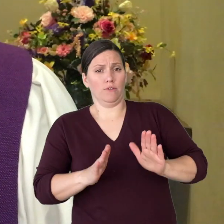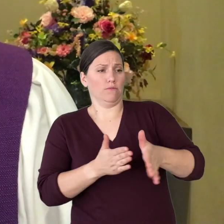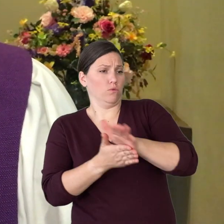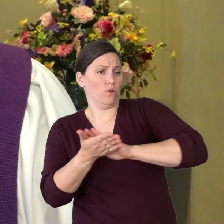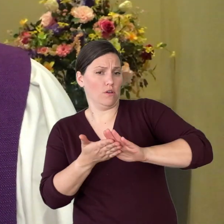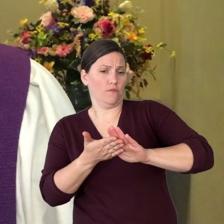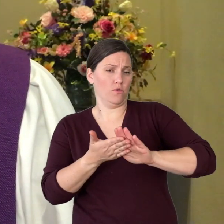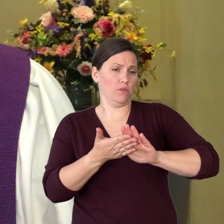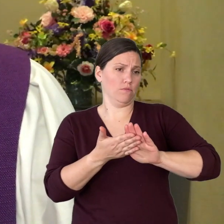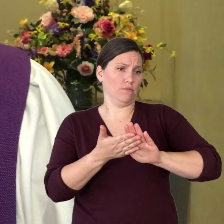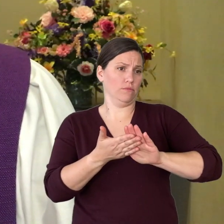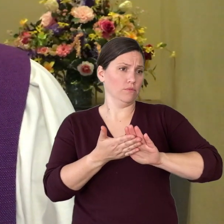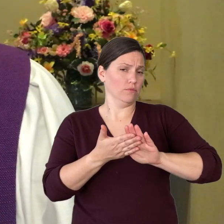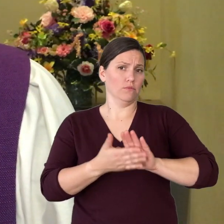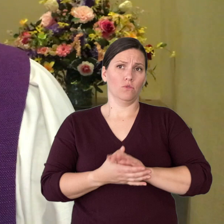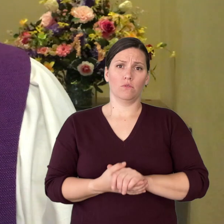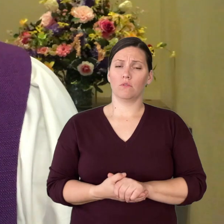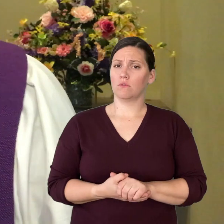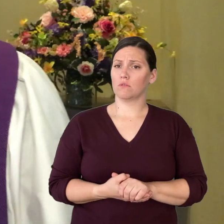and forgiveness.